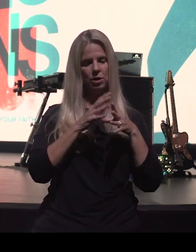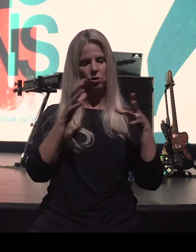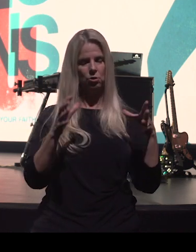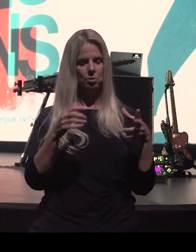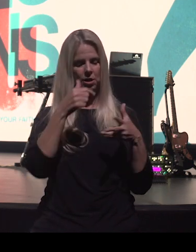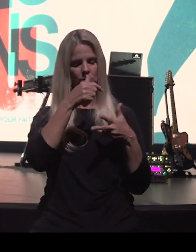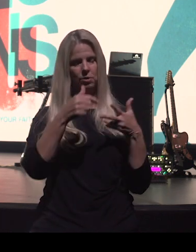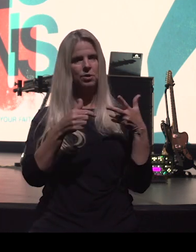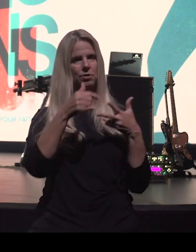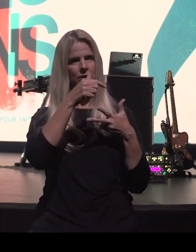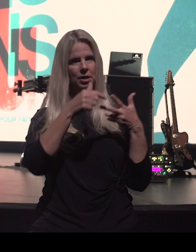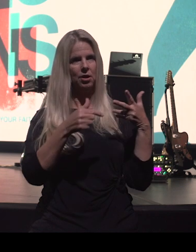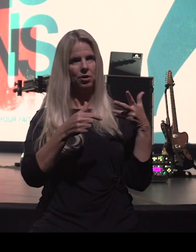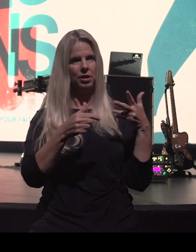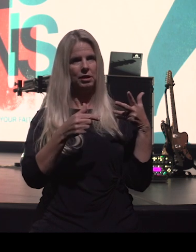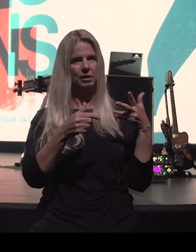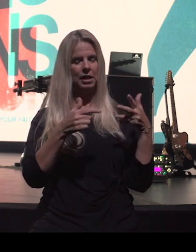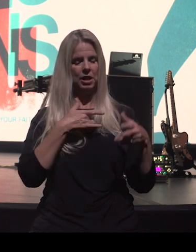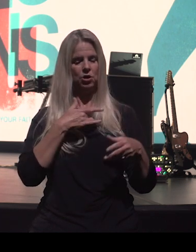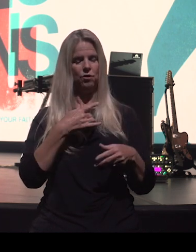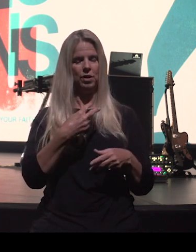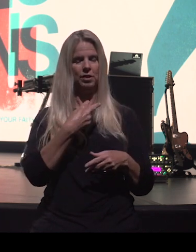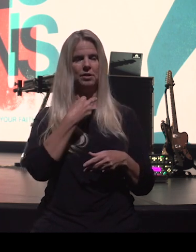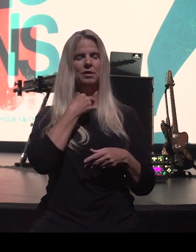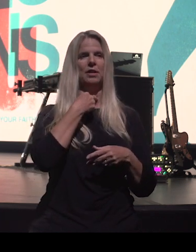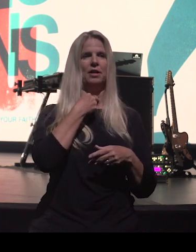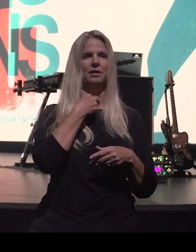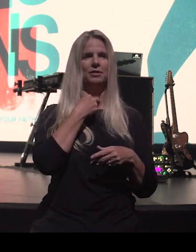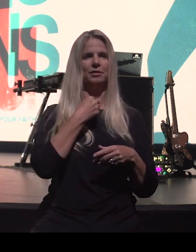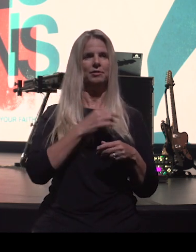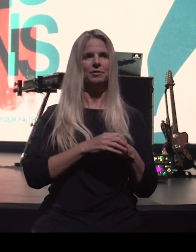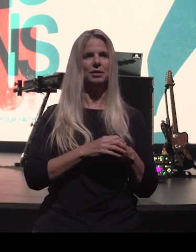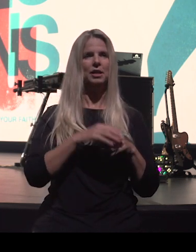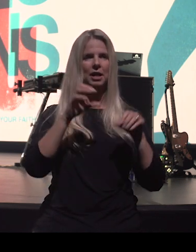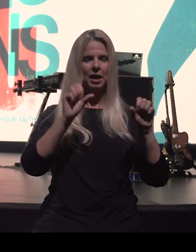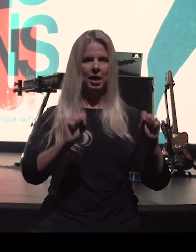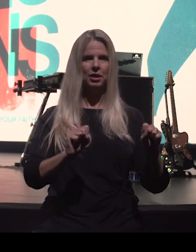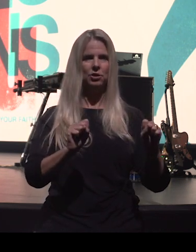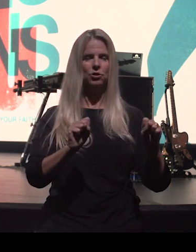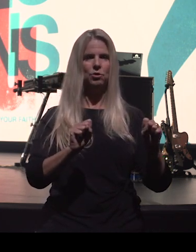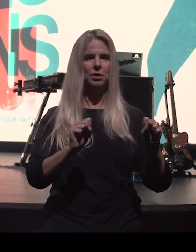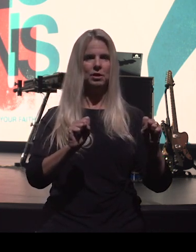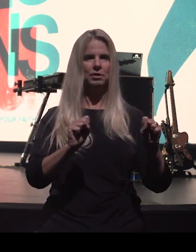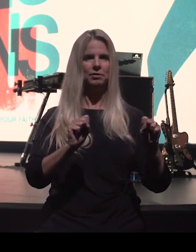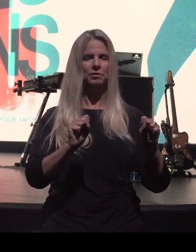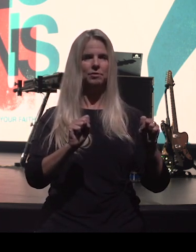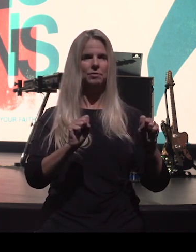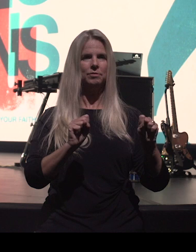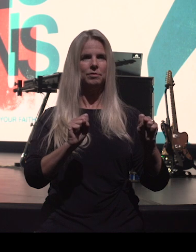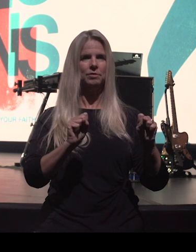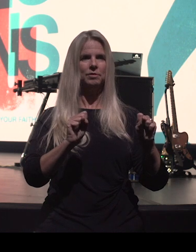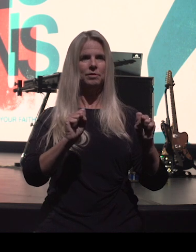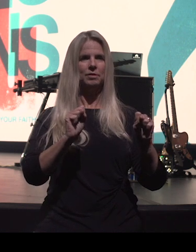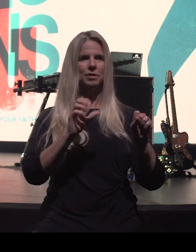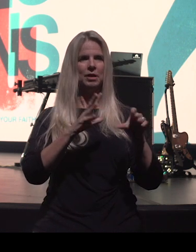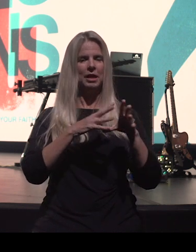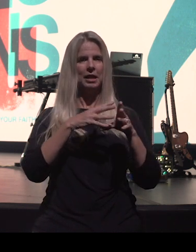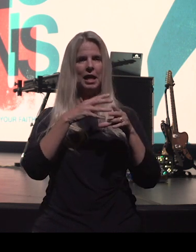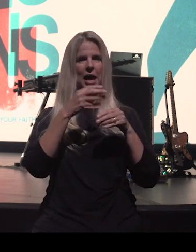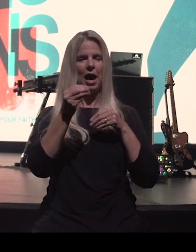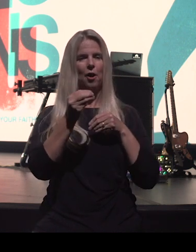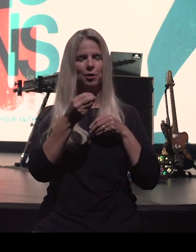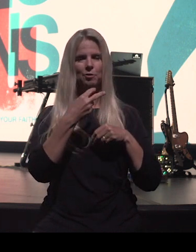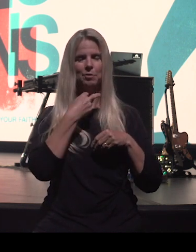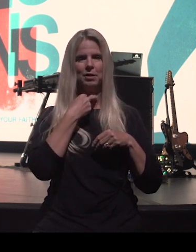unstuck when you begin to train holistically. Love the Lord your God with all your heart,